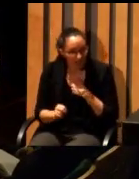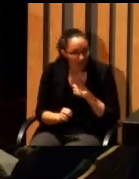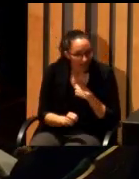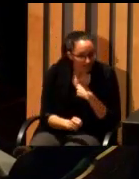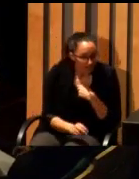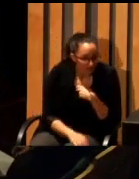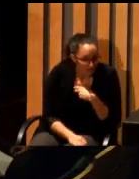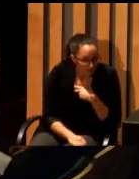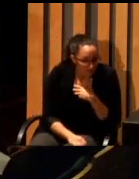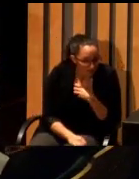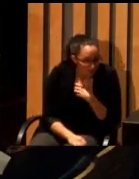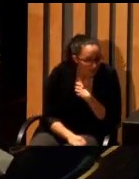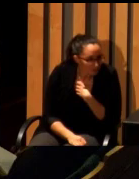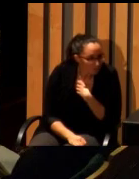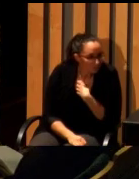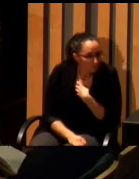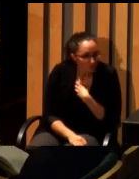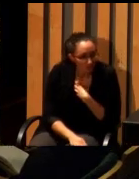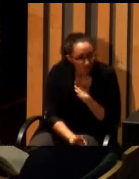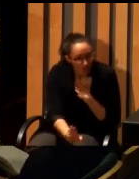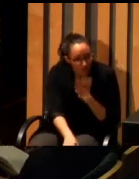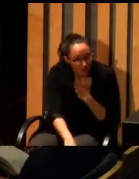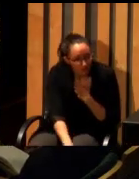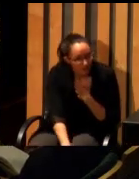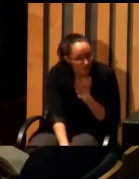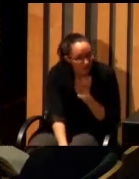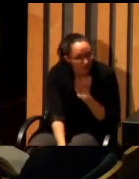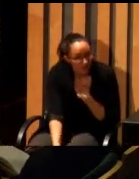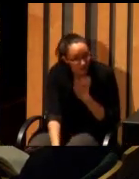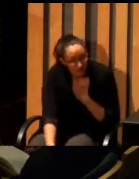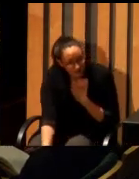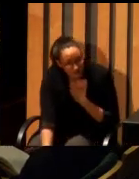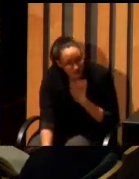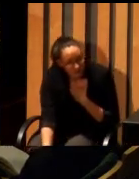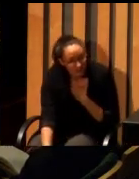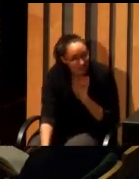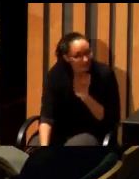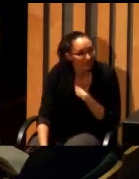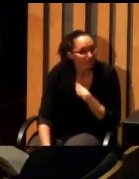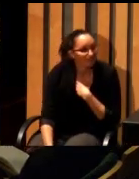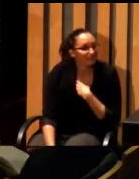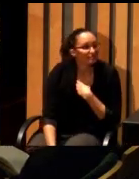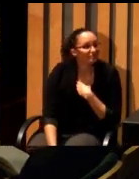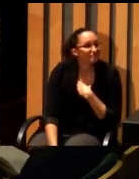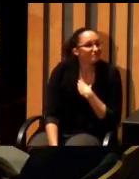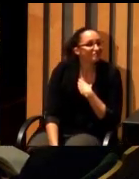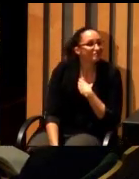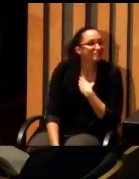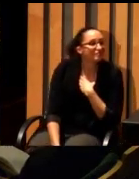up that suggests that they changed the team name to the Piscataway.